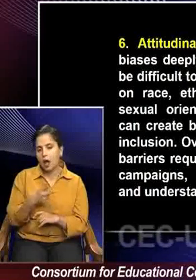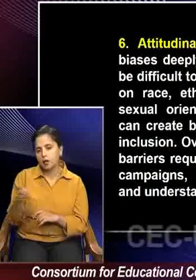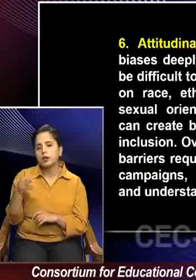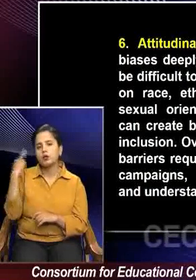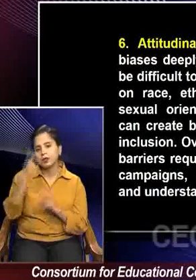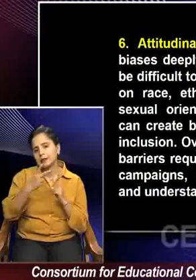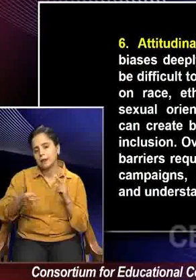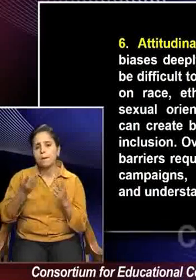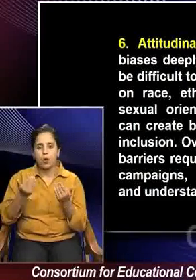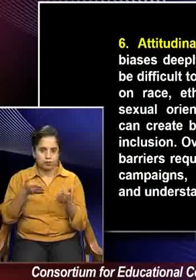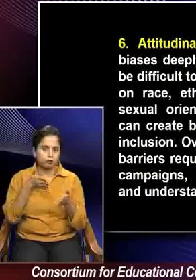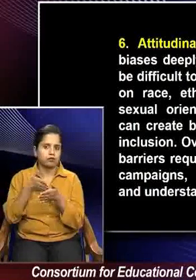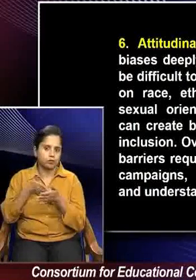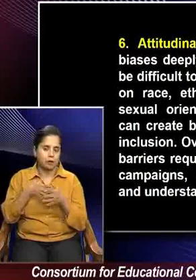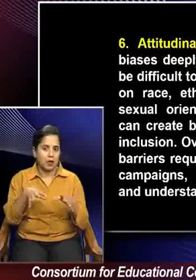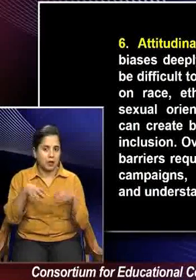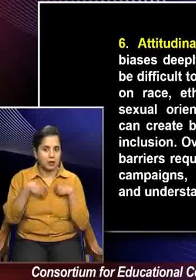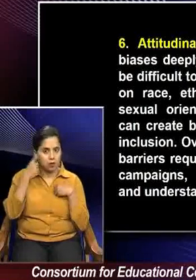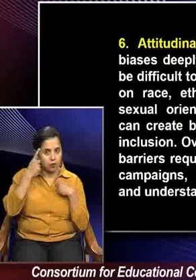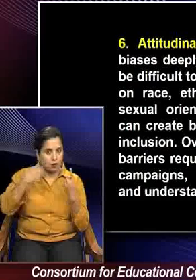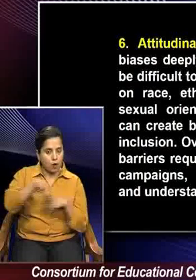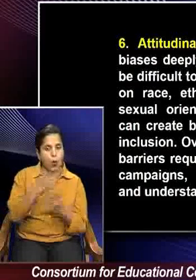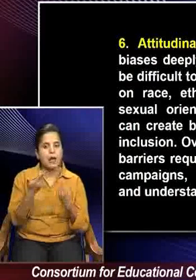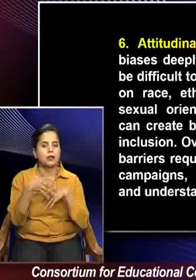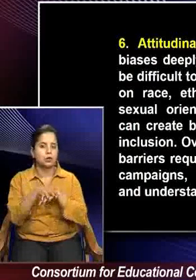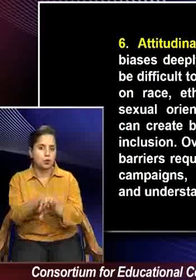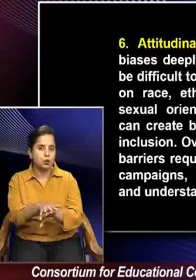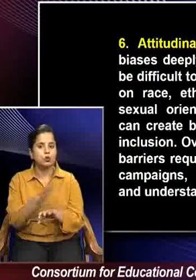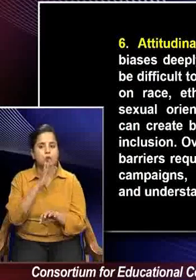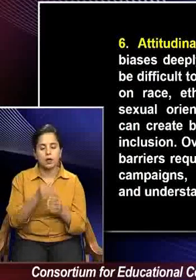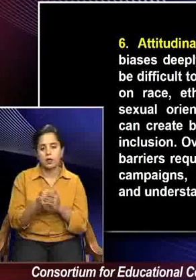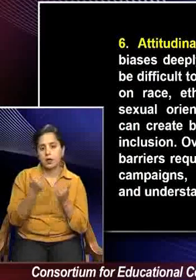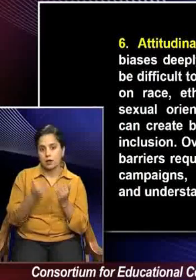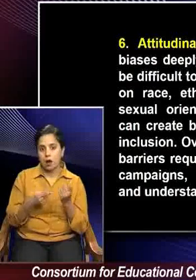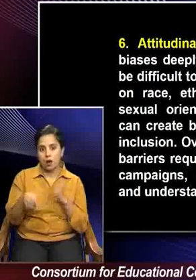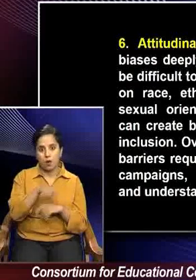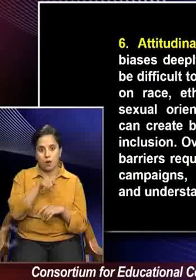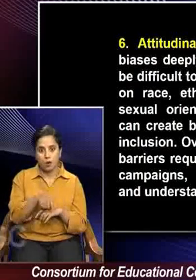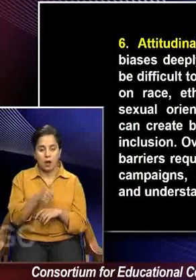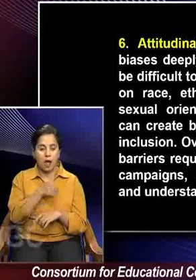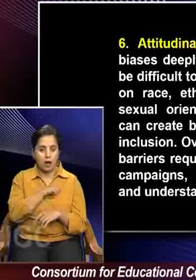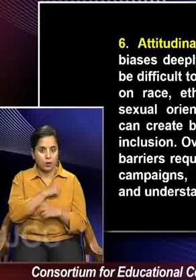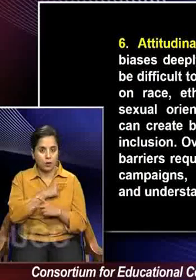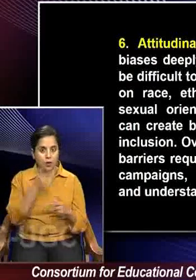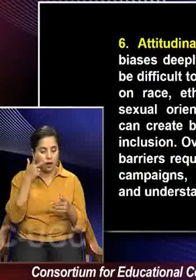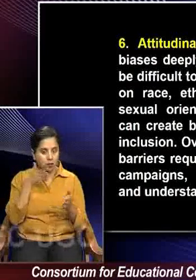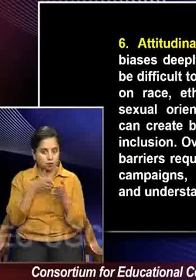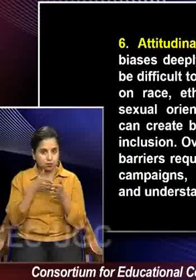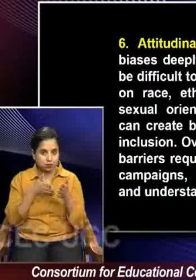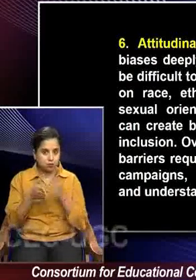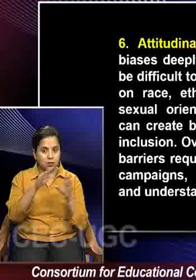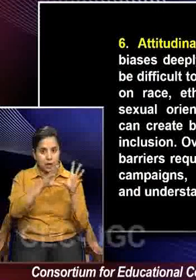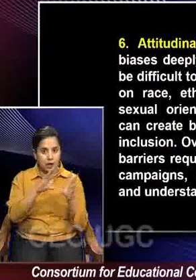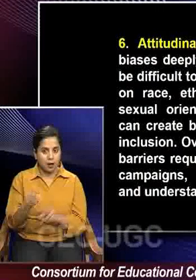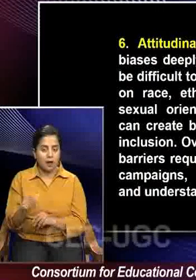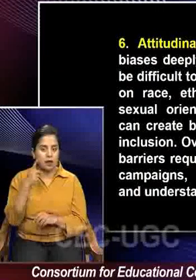the barriers to acceptance and inclusion. Now, overcoming these attitudinal barriers